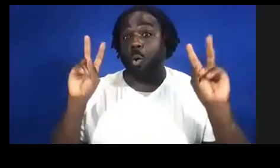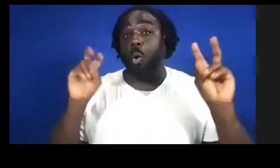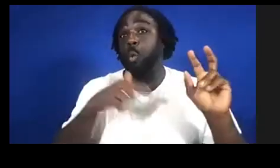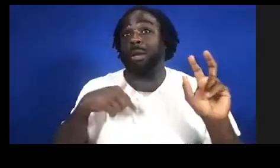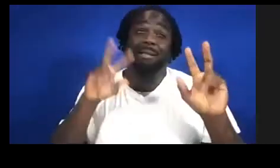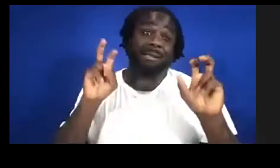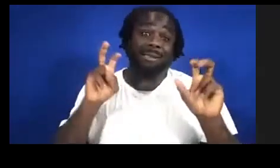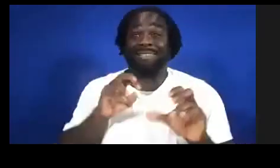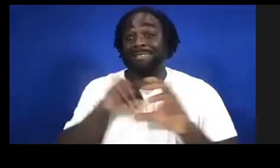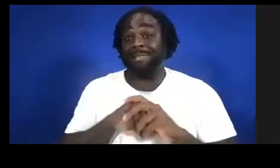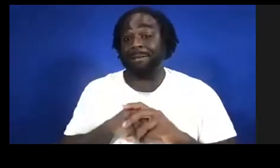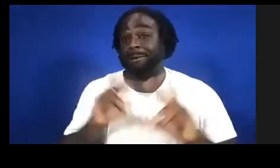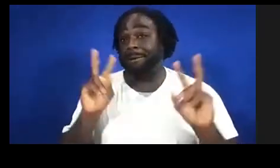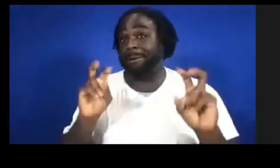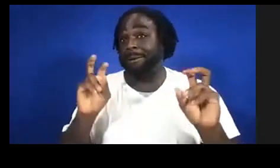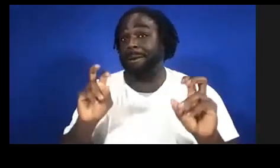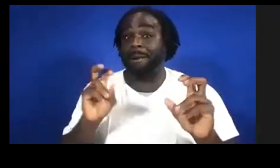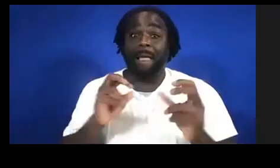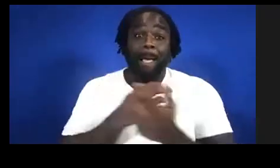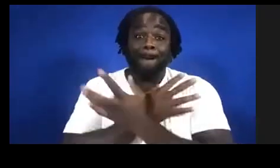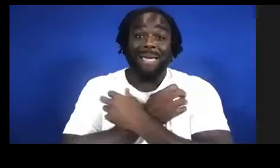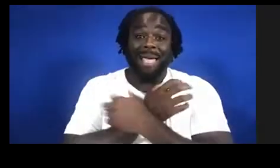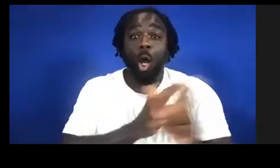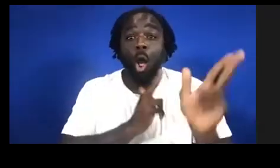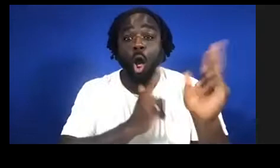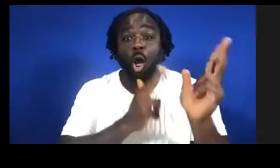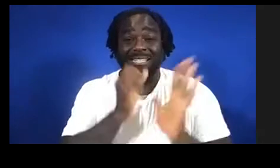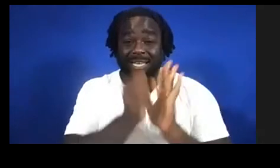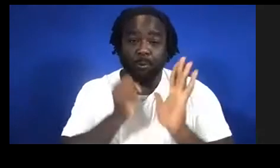The last time I checked,